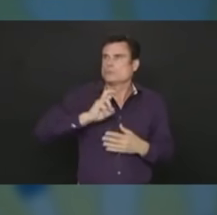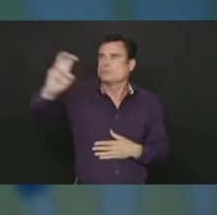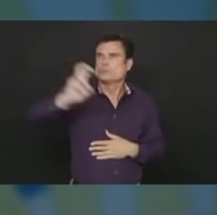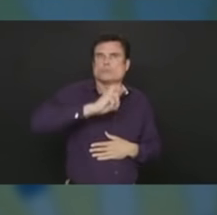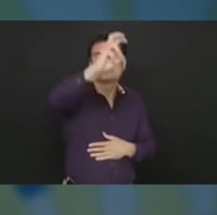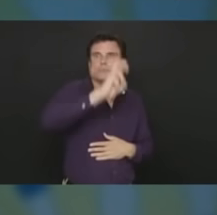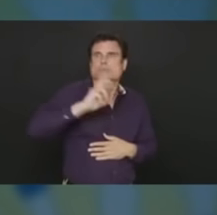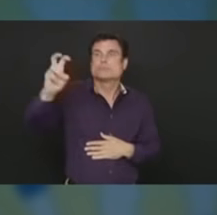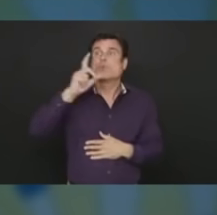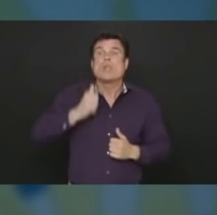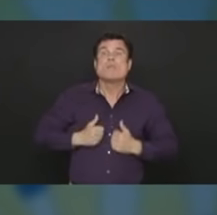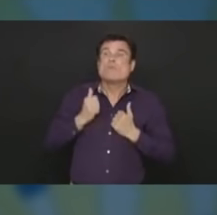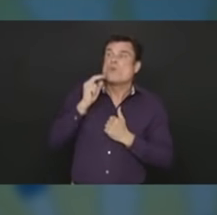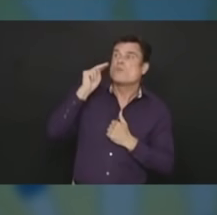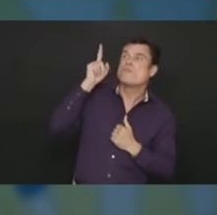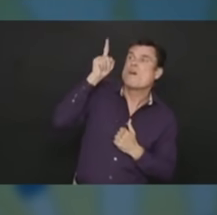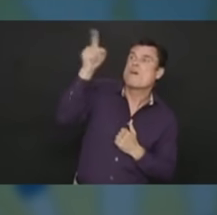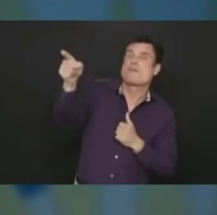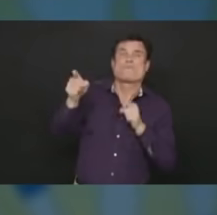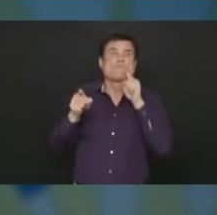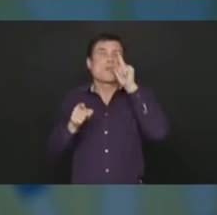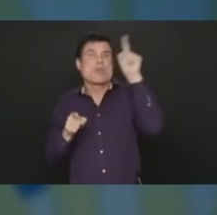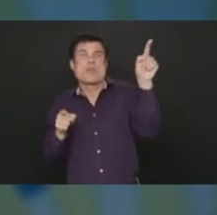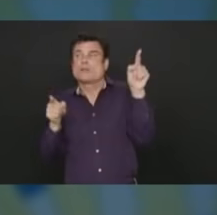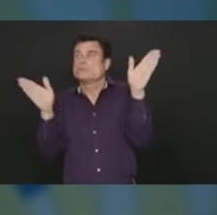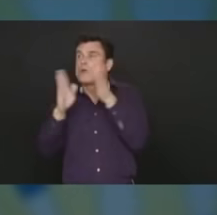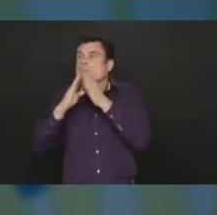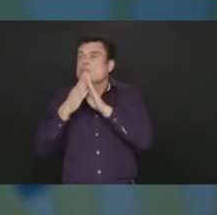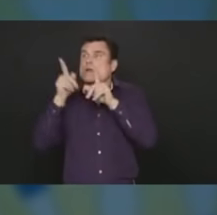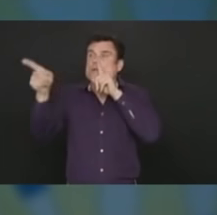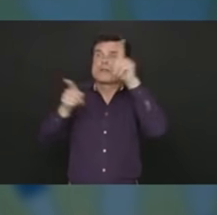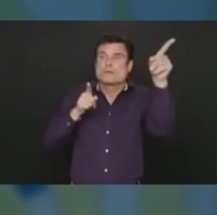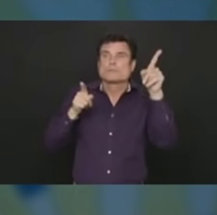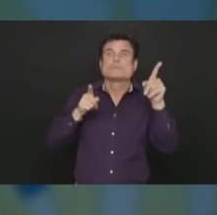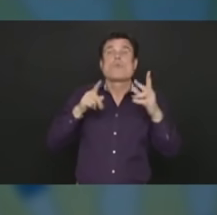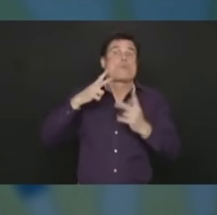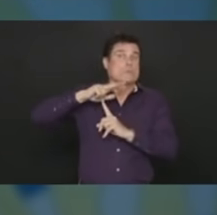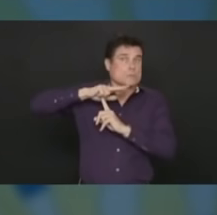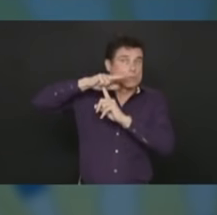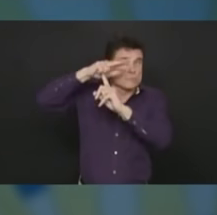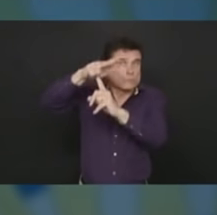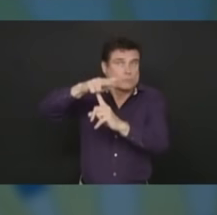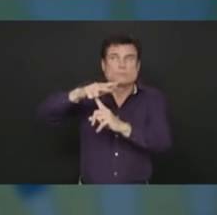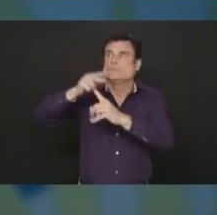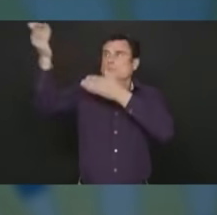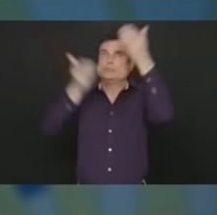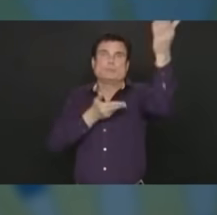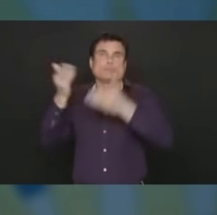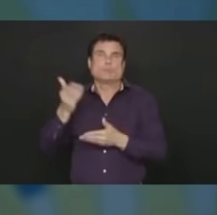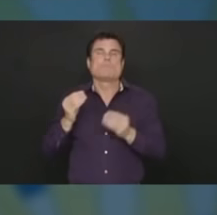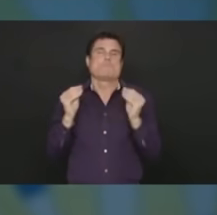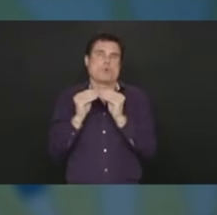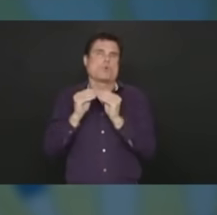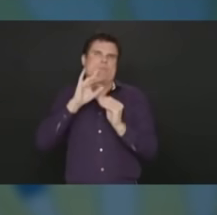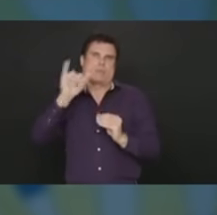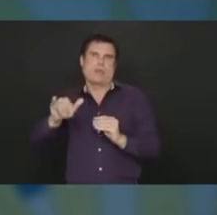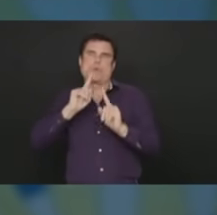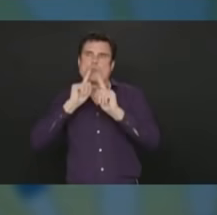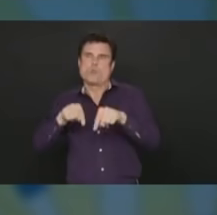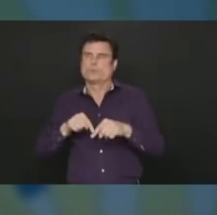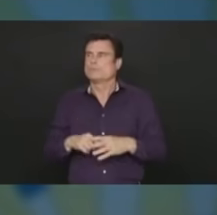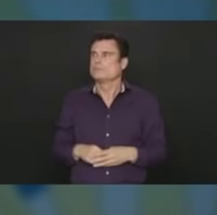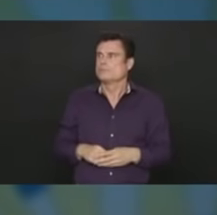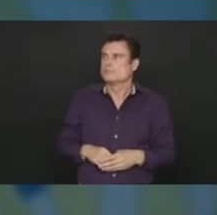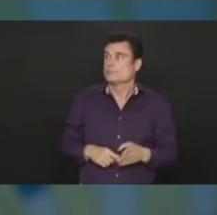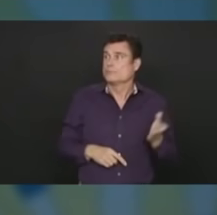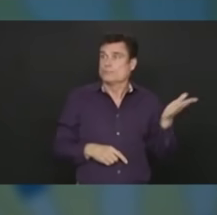is the use of mechanical ventilators in critical care as of now. So you see on the top row that as of April the 30th,